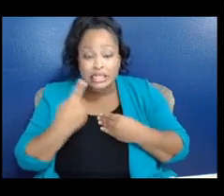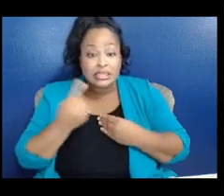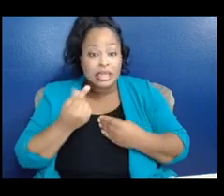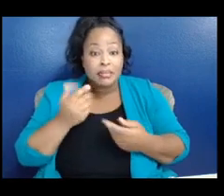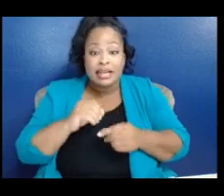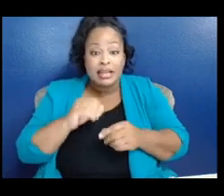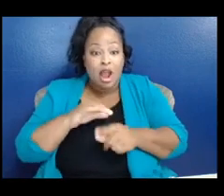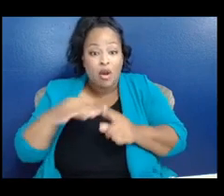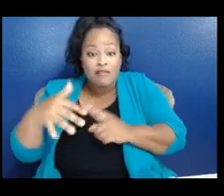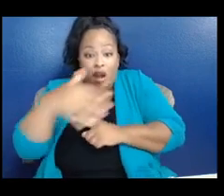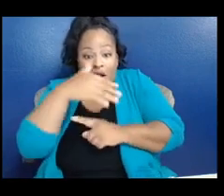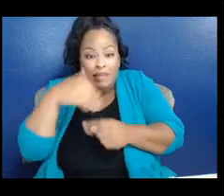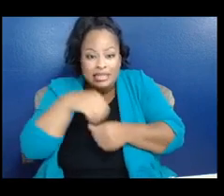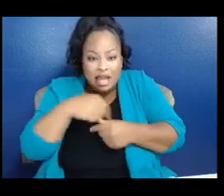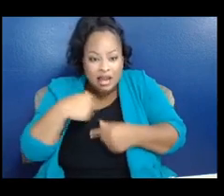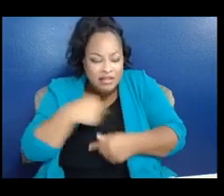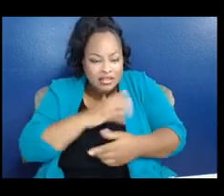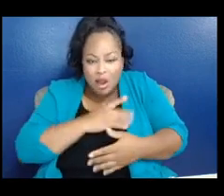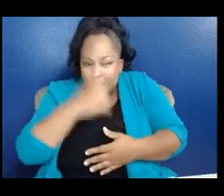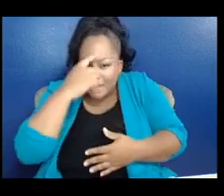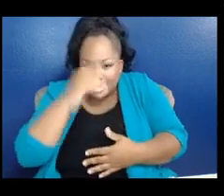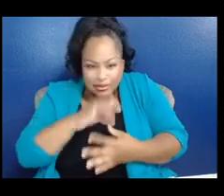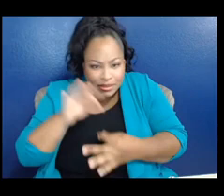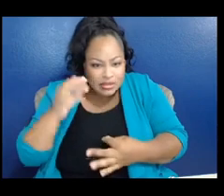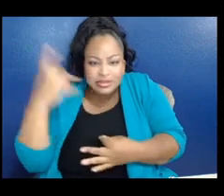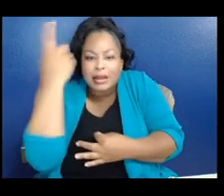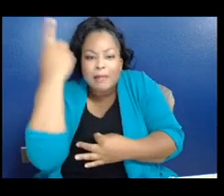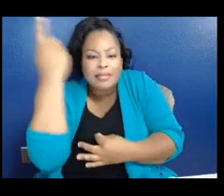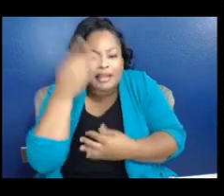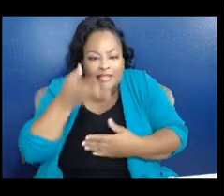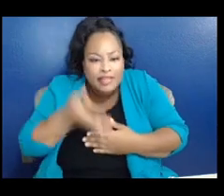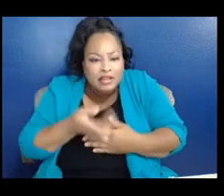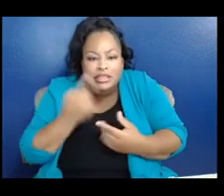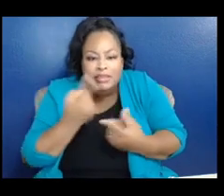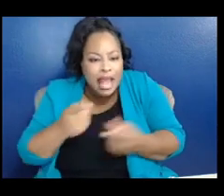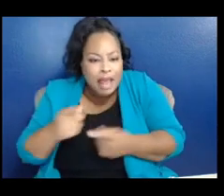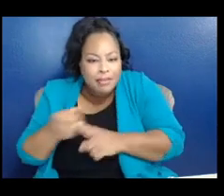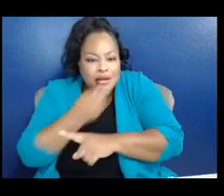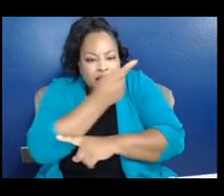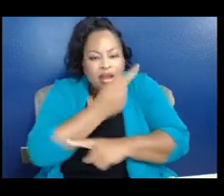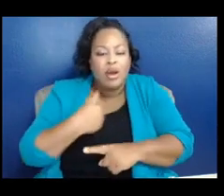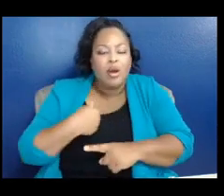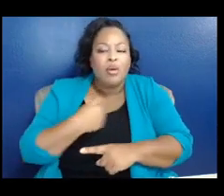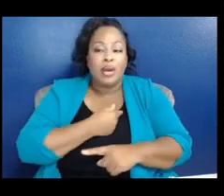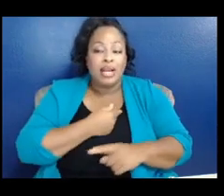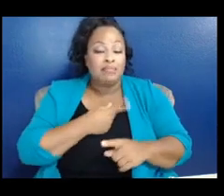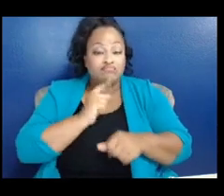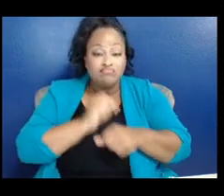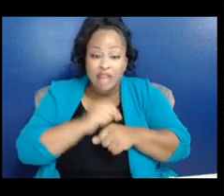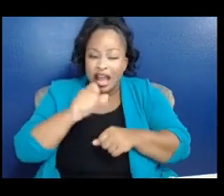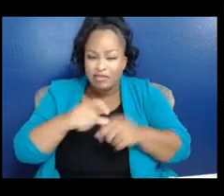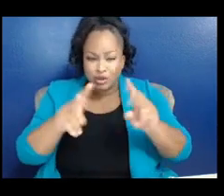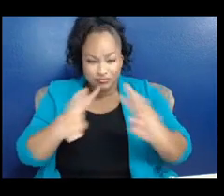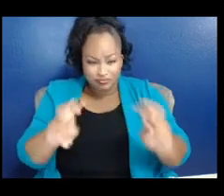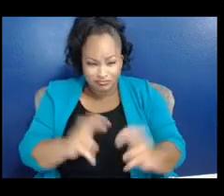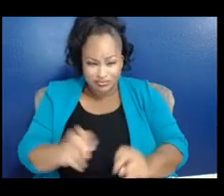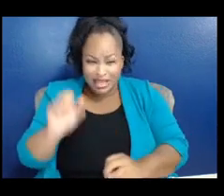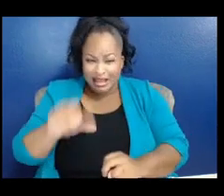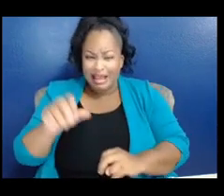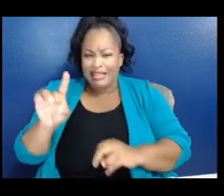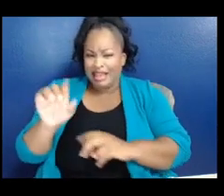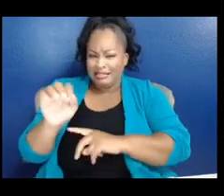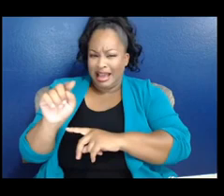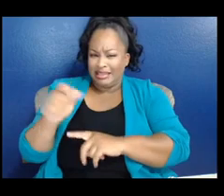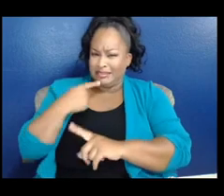environment, inside of us, in our minds, in our spirits, something's gone awry. And we do absolutely have to look at that data and say, maybe